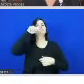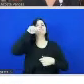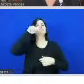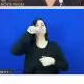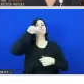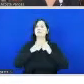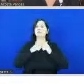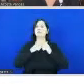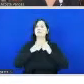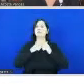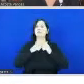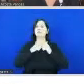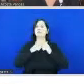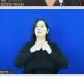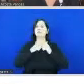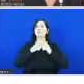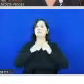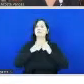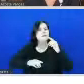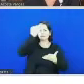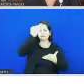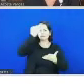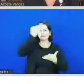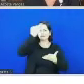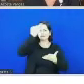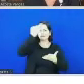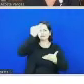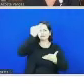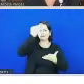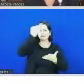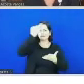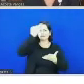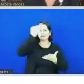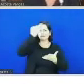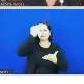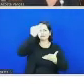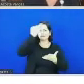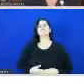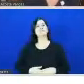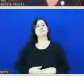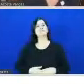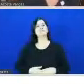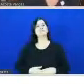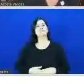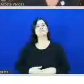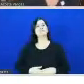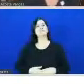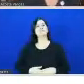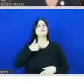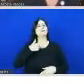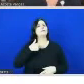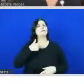a sad, let's say, picture, but you asked me about achievements over the past 25 years. So let me move to perhaps some